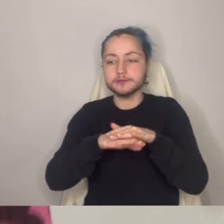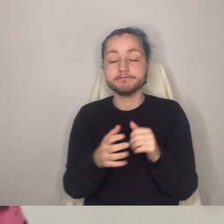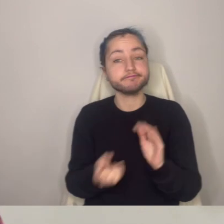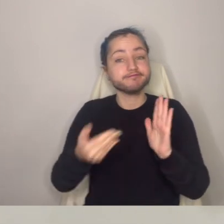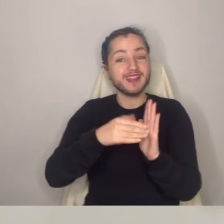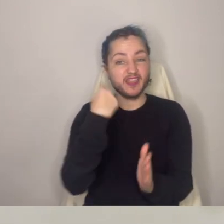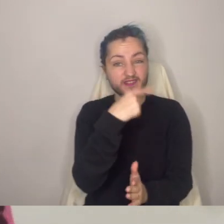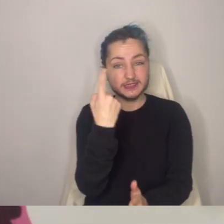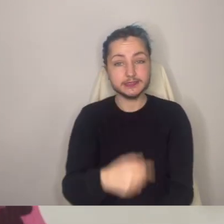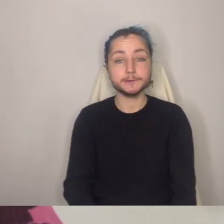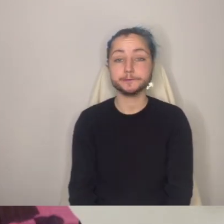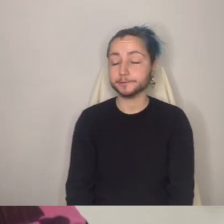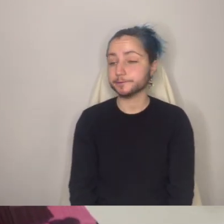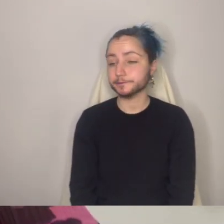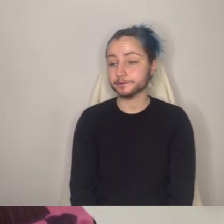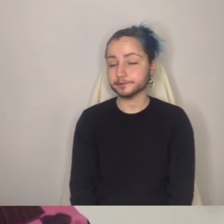adding the face,